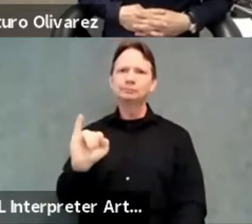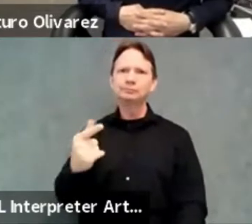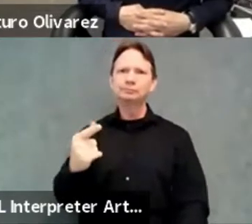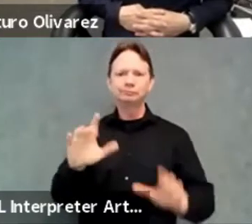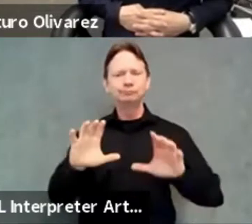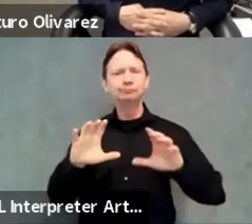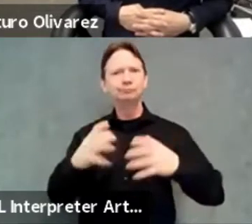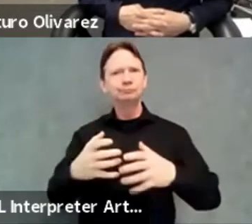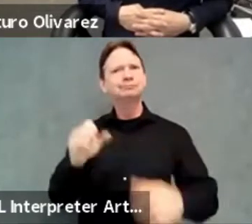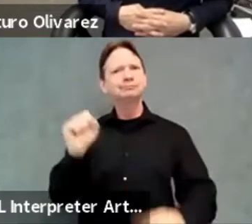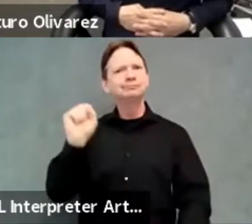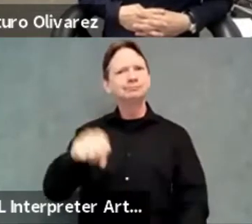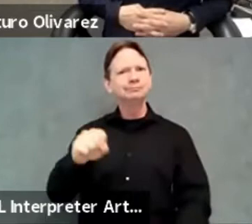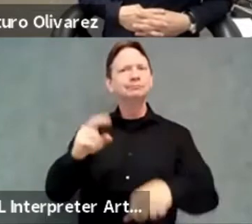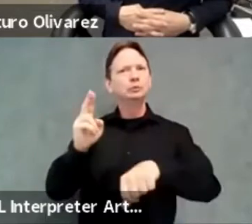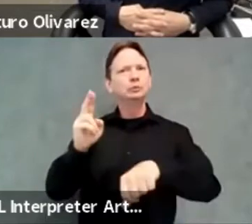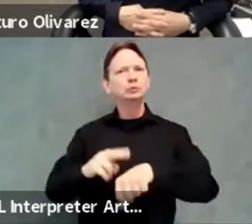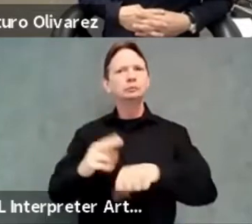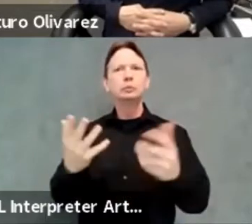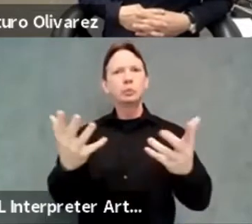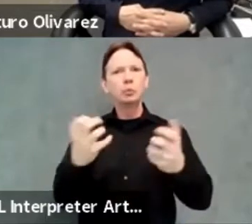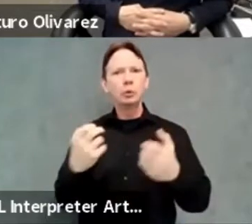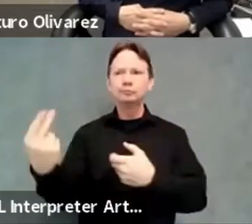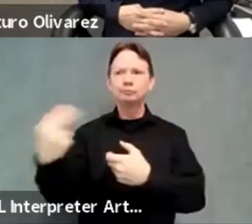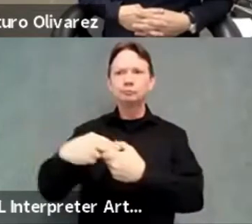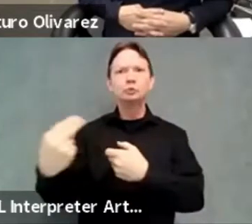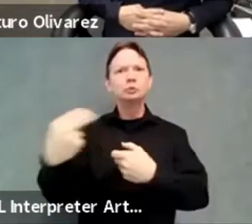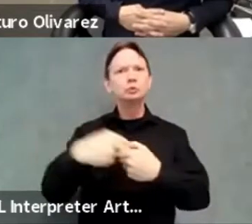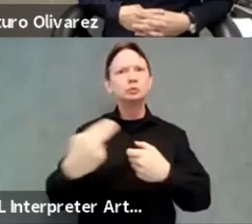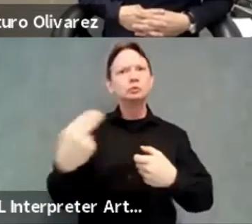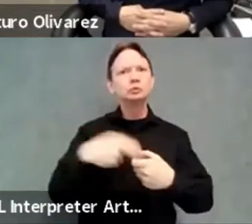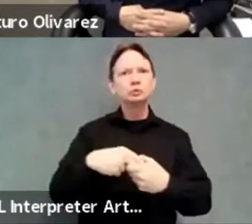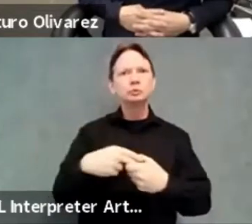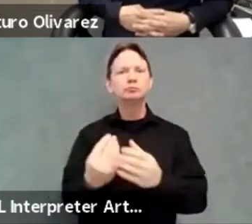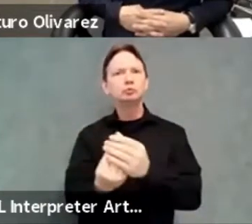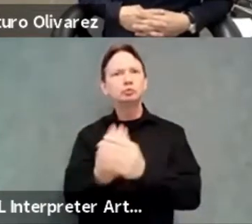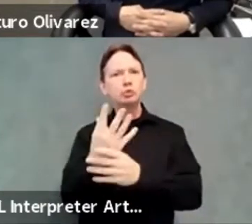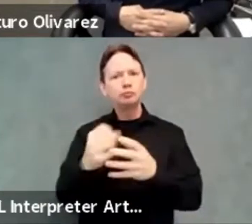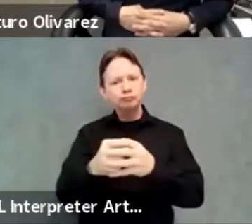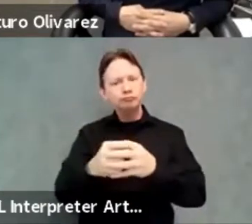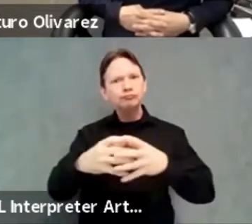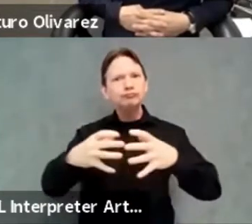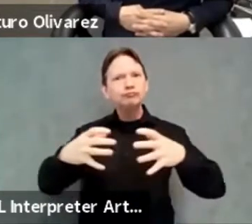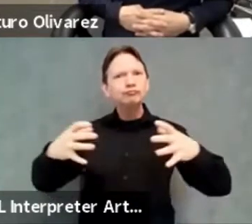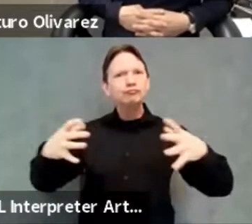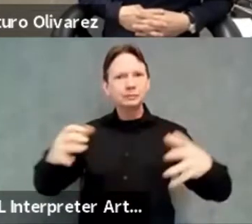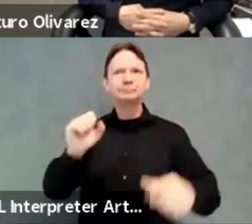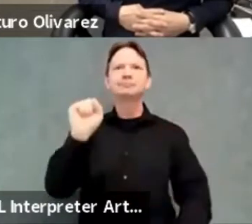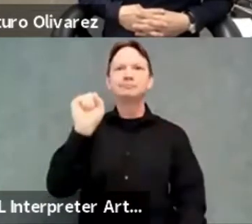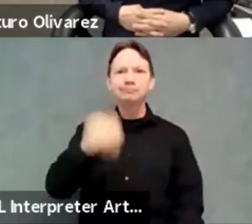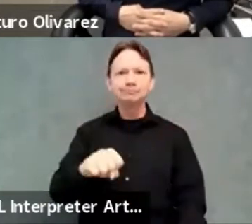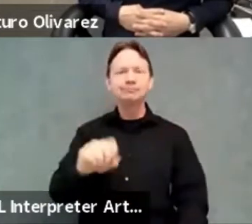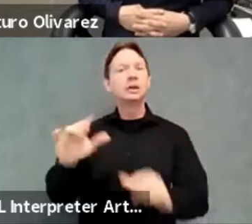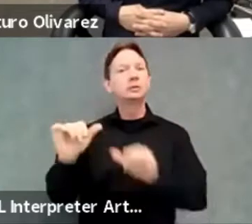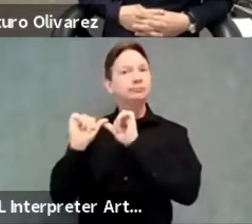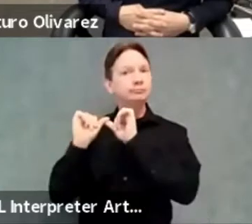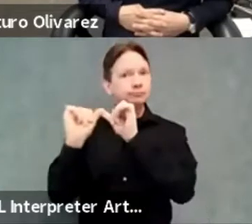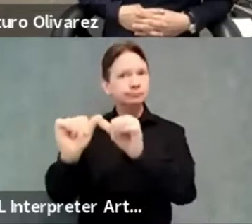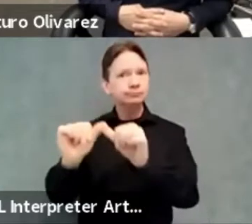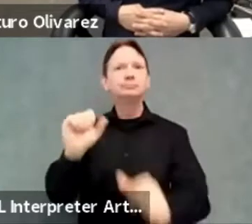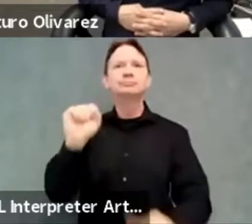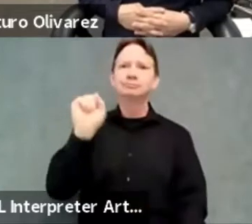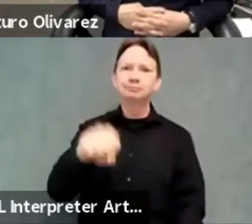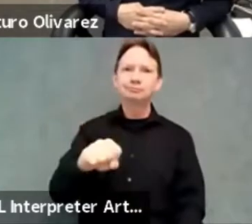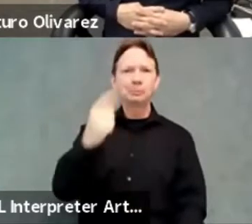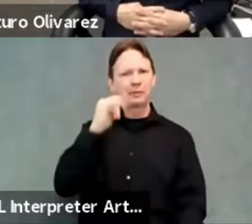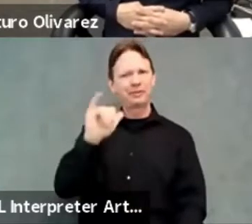really reflects on who you are as a team as well. So, and I think that's important. So they actually feel what it is. So what else does it need, say